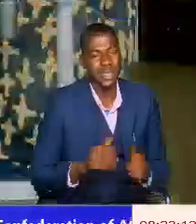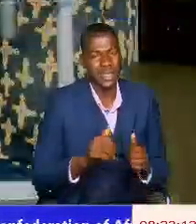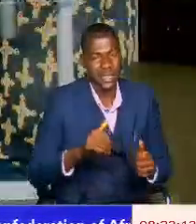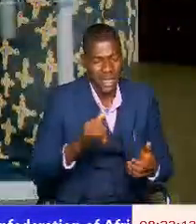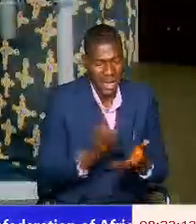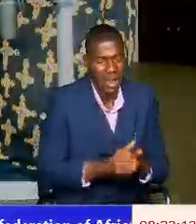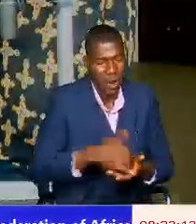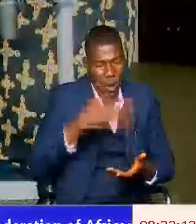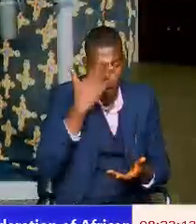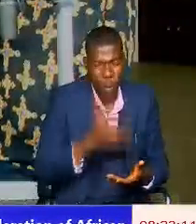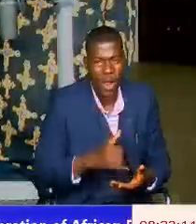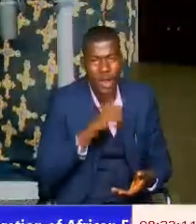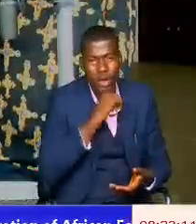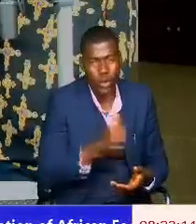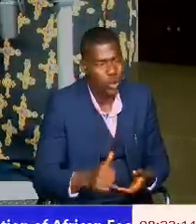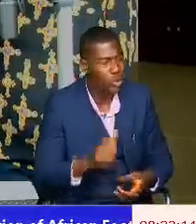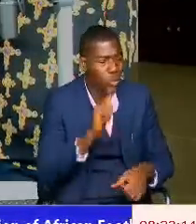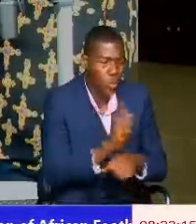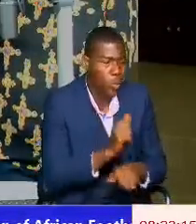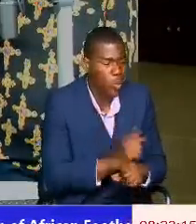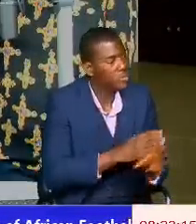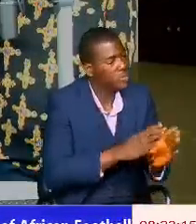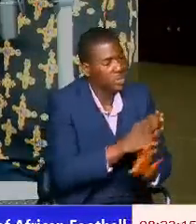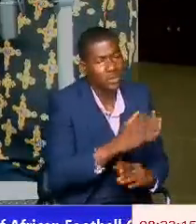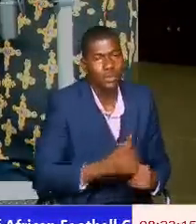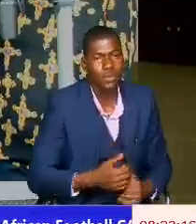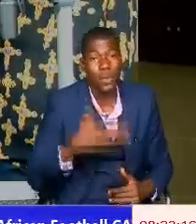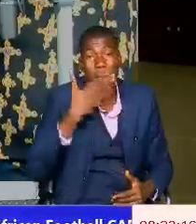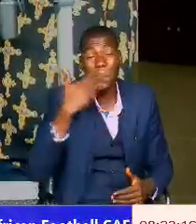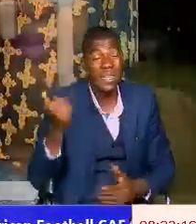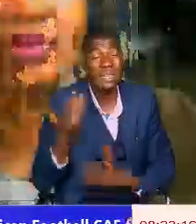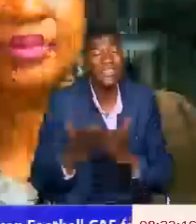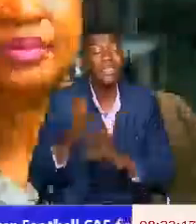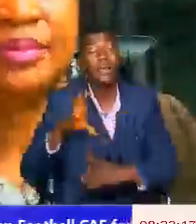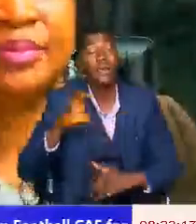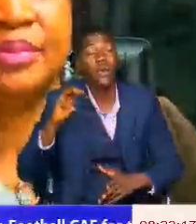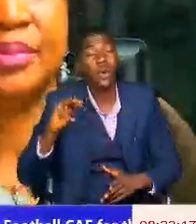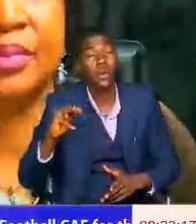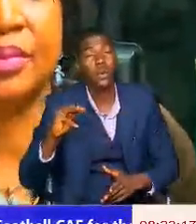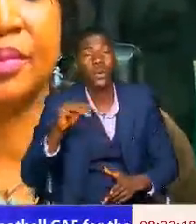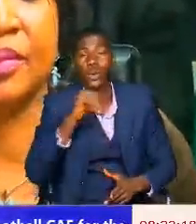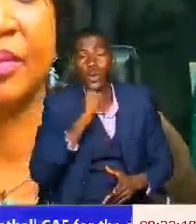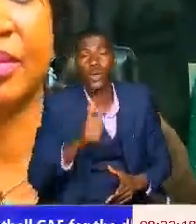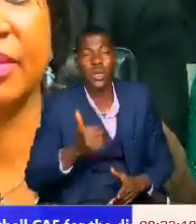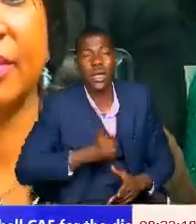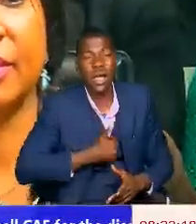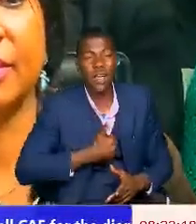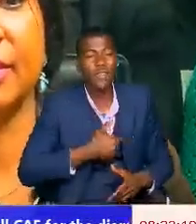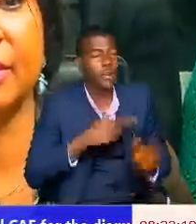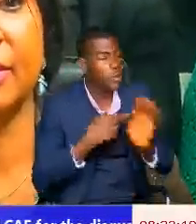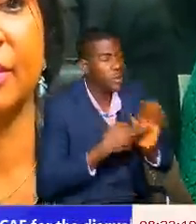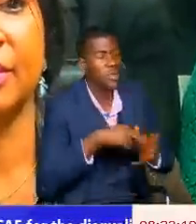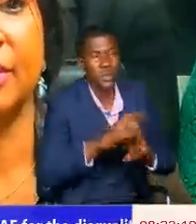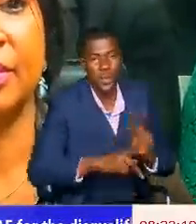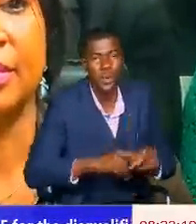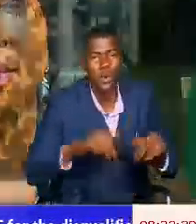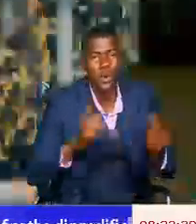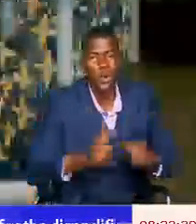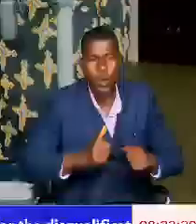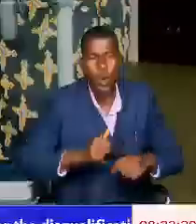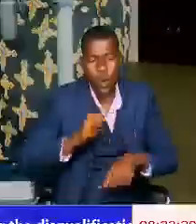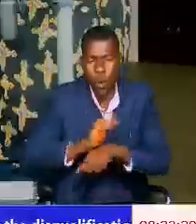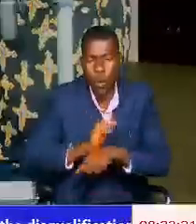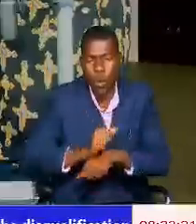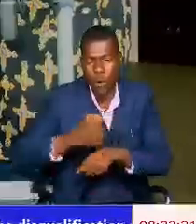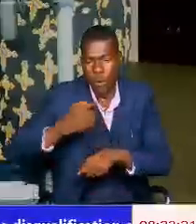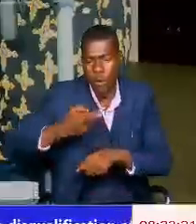make Servicom no get nodal officers. It's better. You operate from your headquarters. You have that level